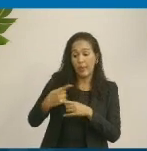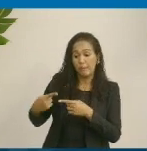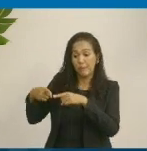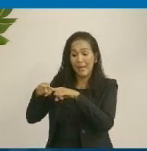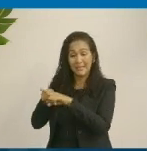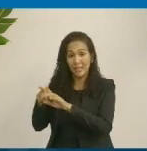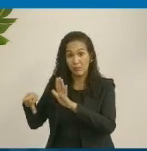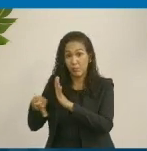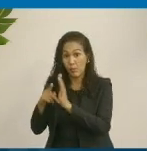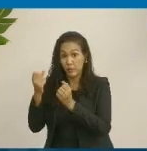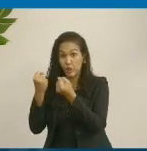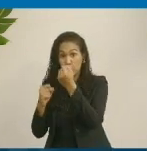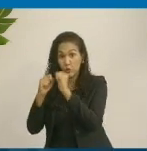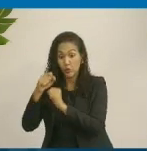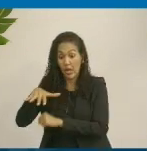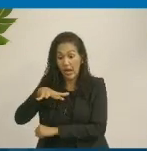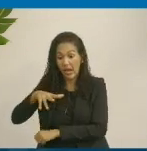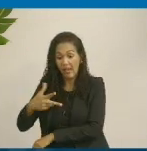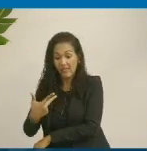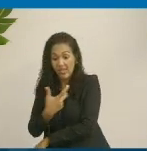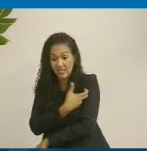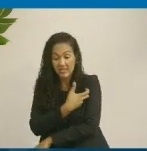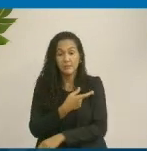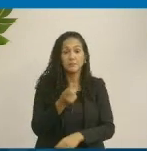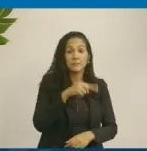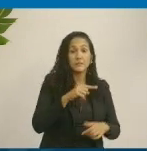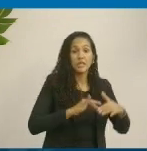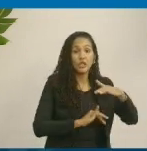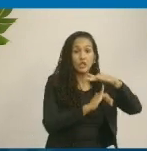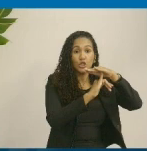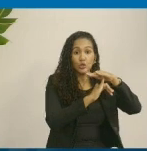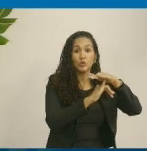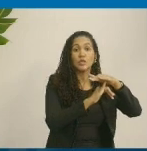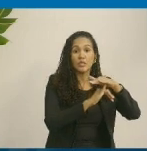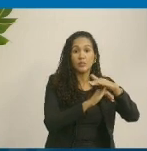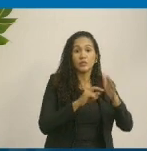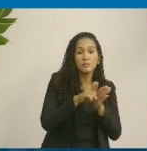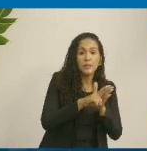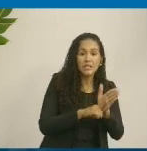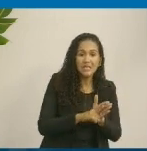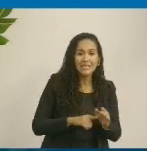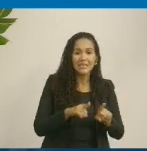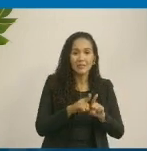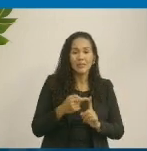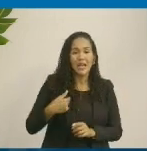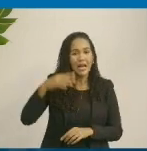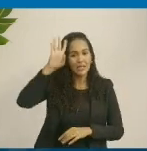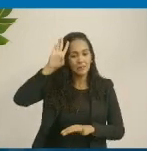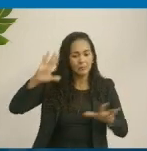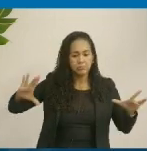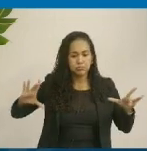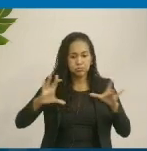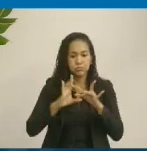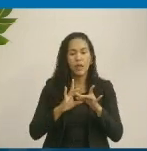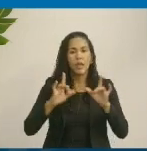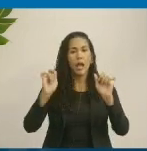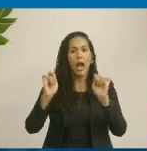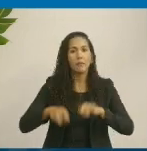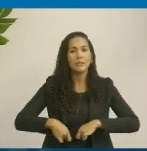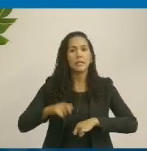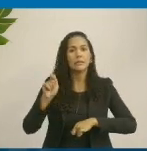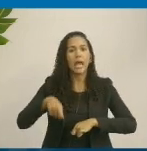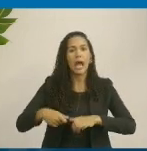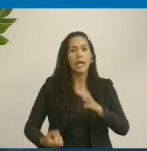be able, have the time, be allowed, or have the capacity to develop these vaccines. But you need to take from them what